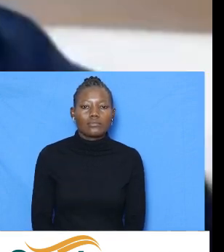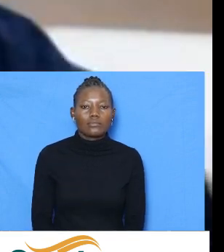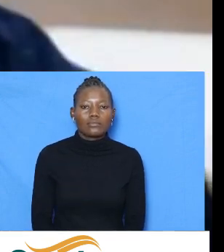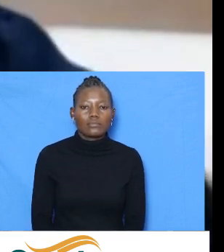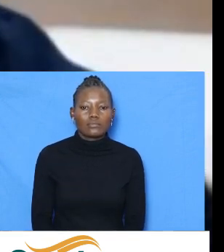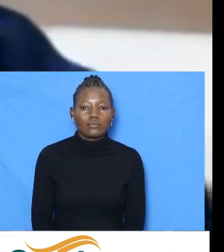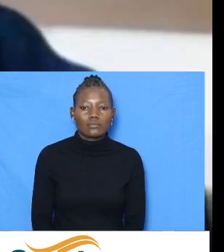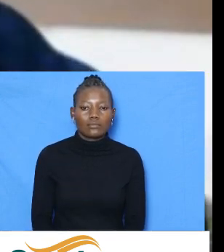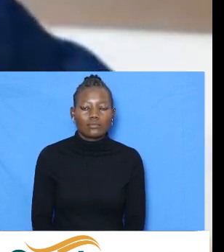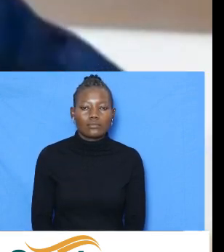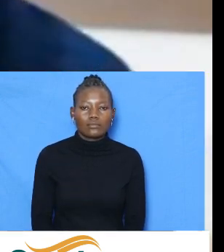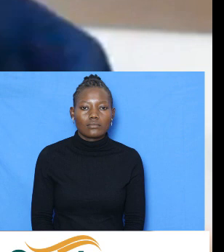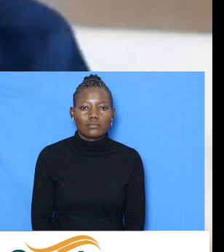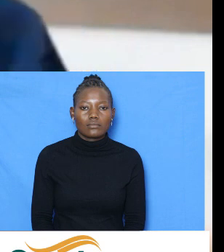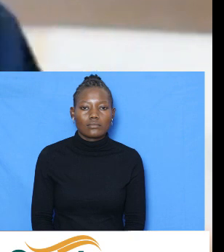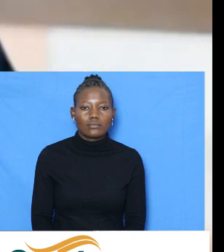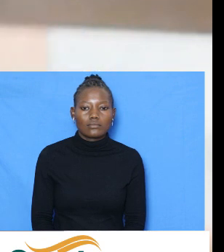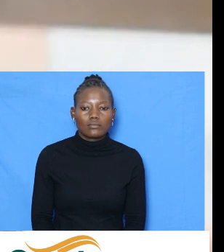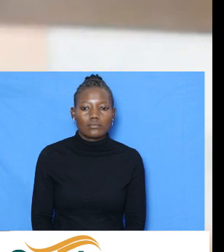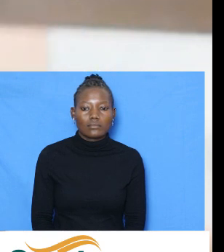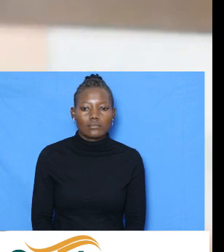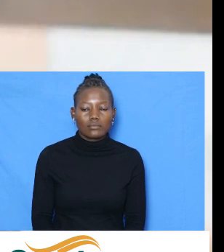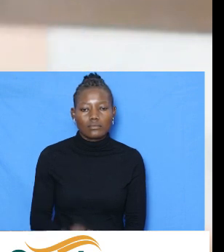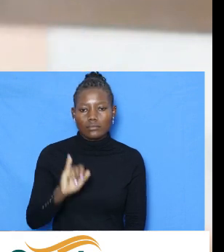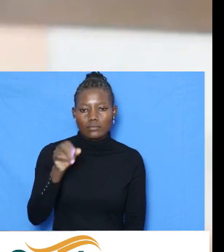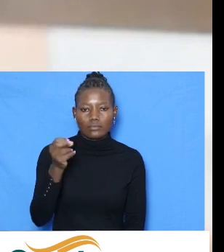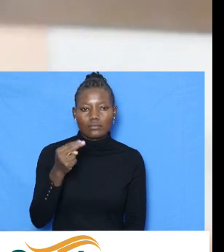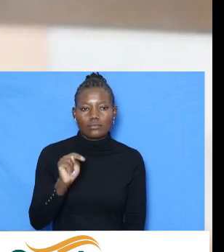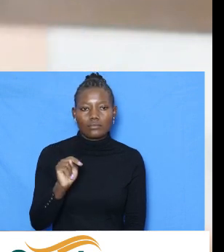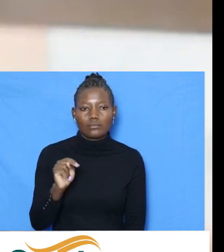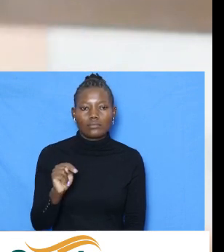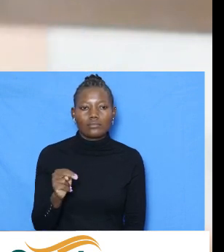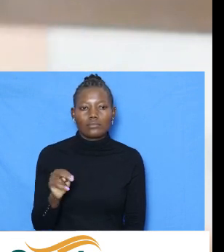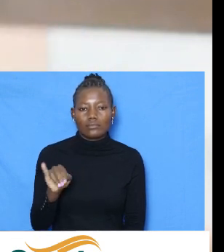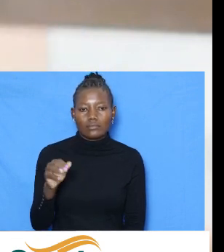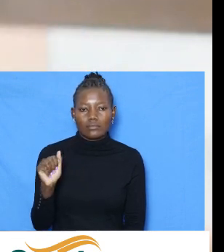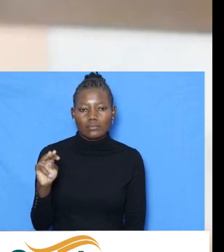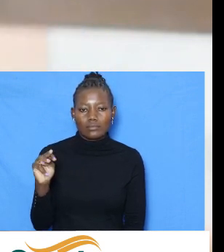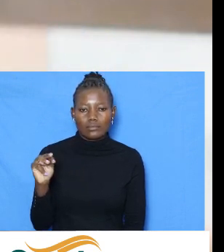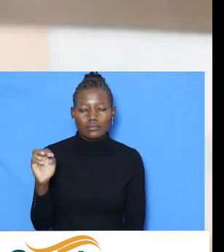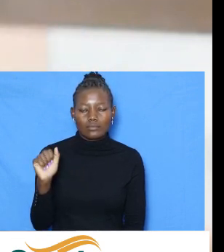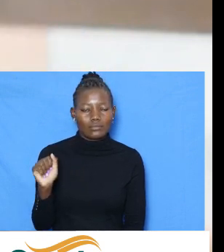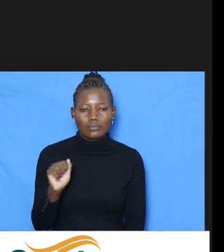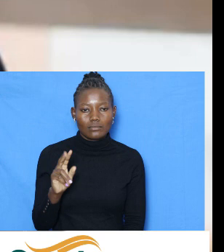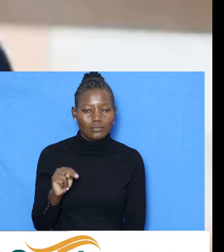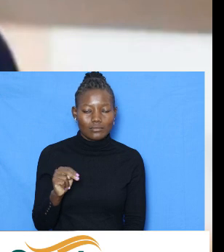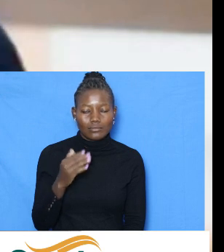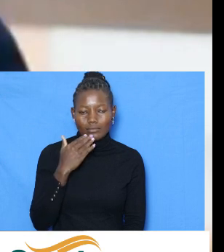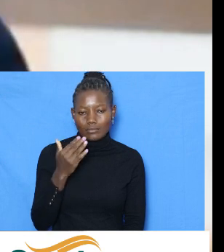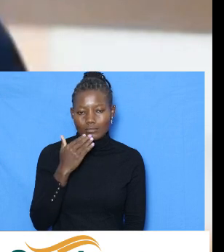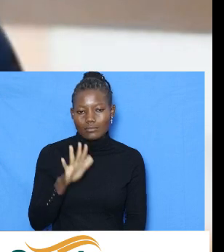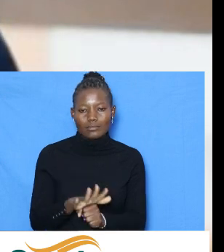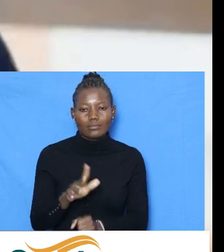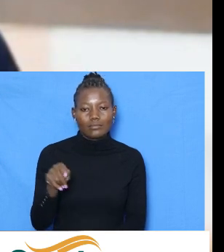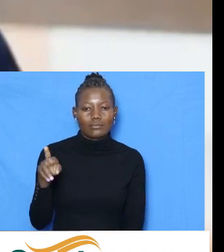John or James? John. John, Thank sorry. Thank you so much,